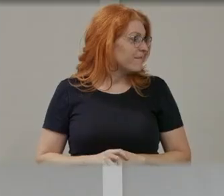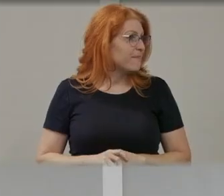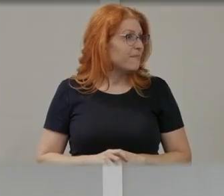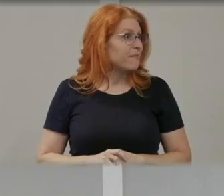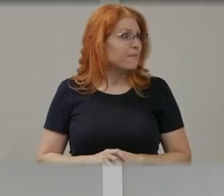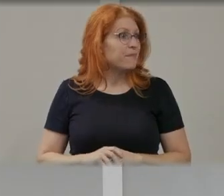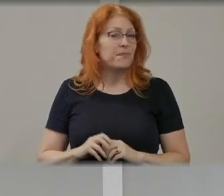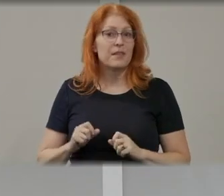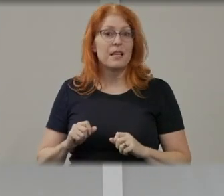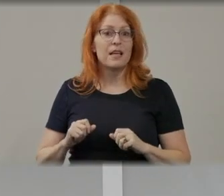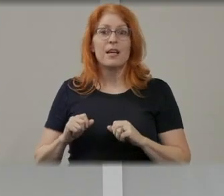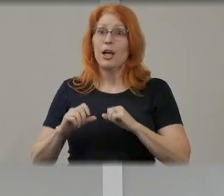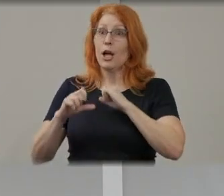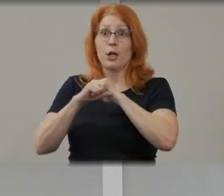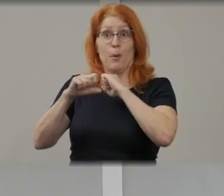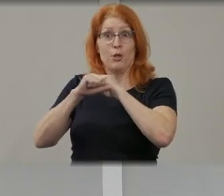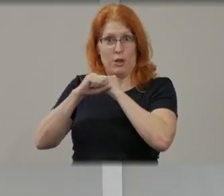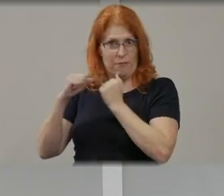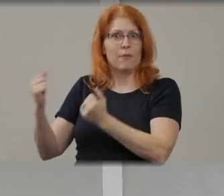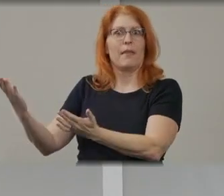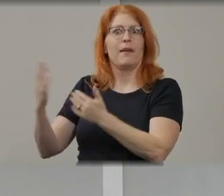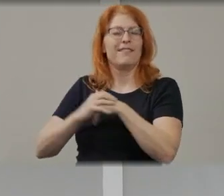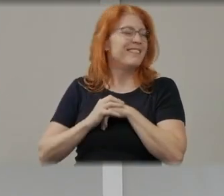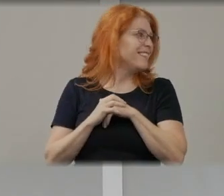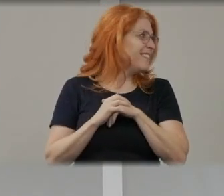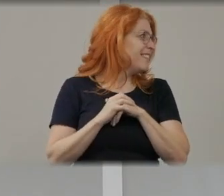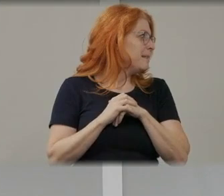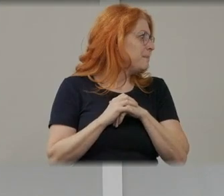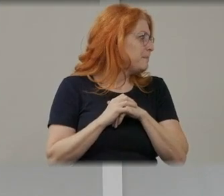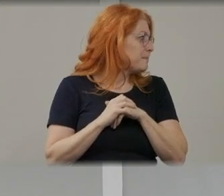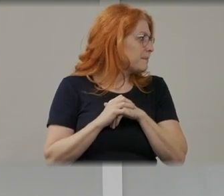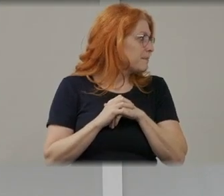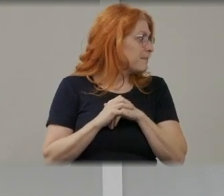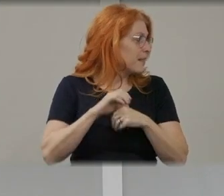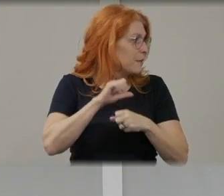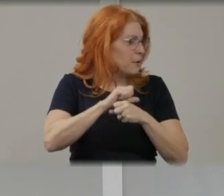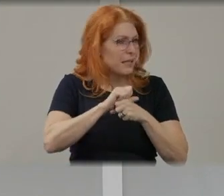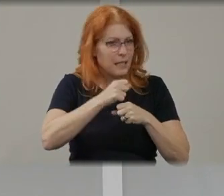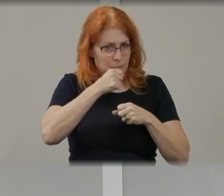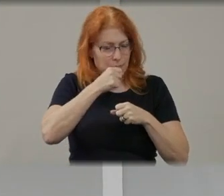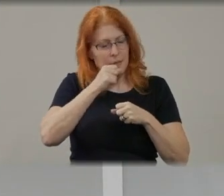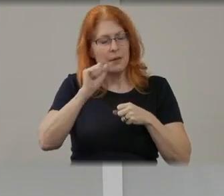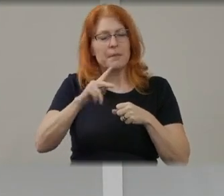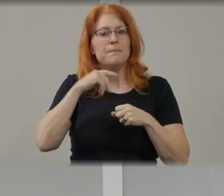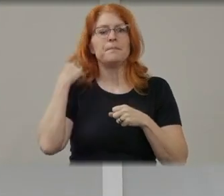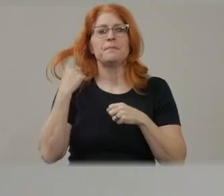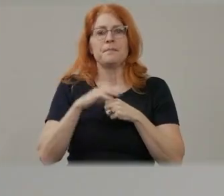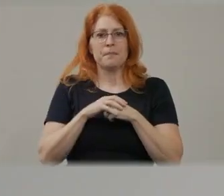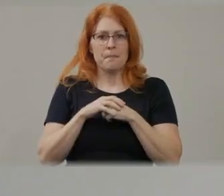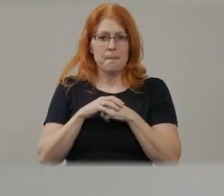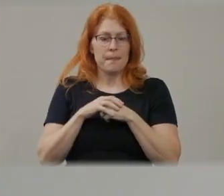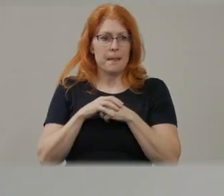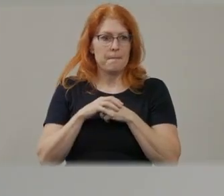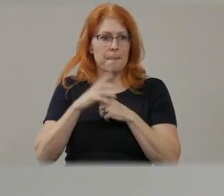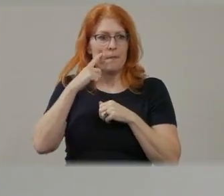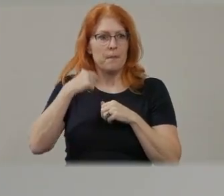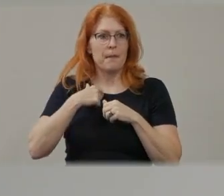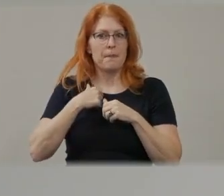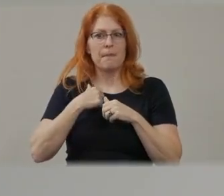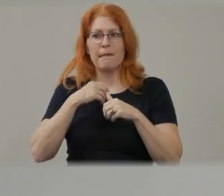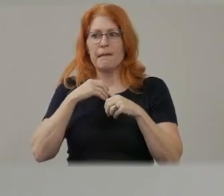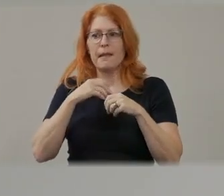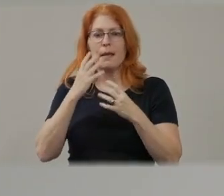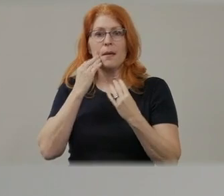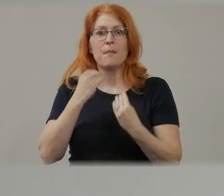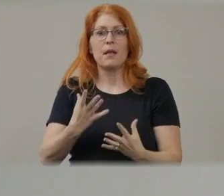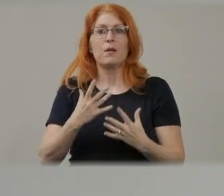All right, commercial. I like that. I don't even, is it working? Yes. for me coming in, by the way,